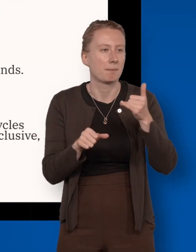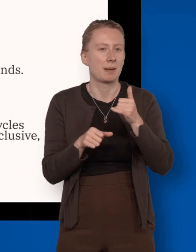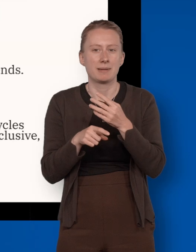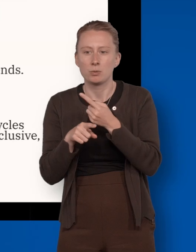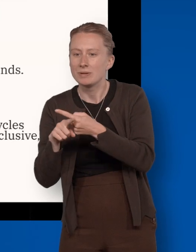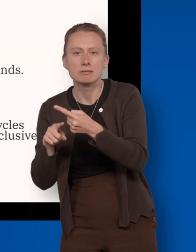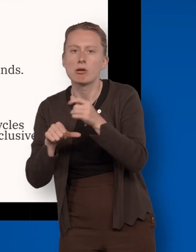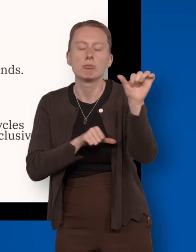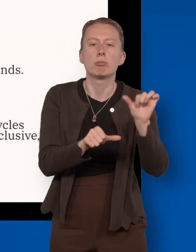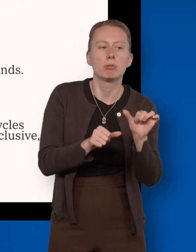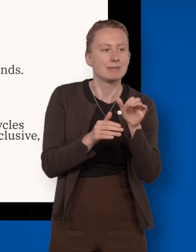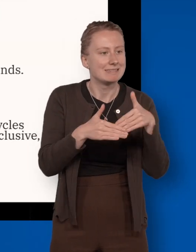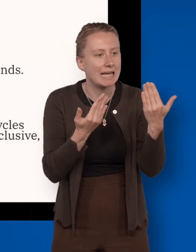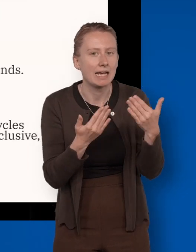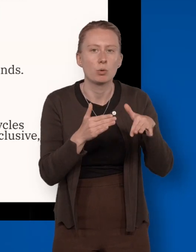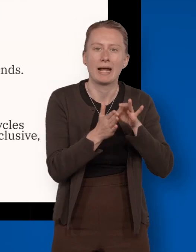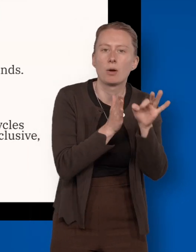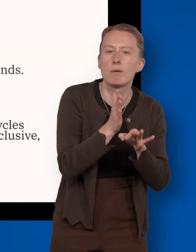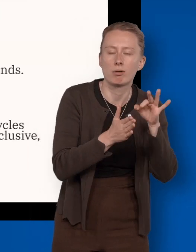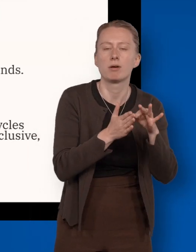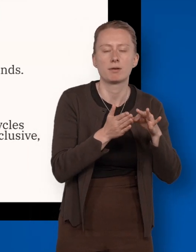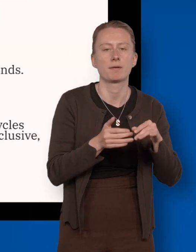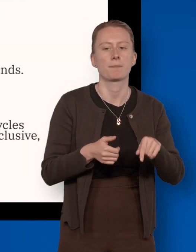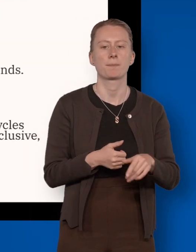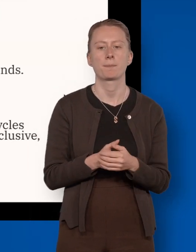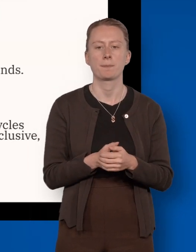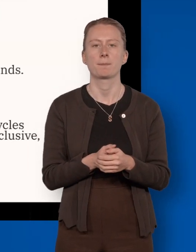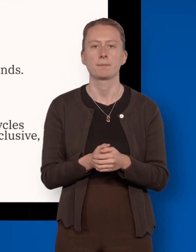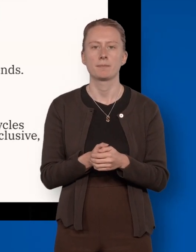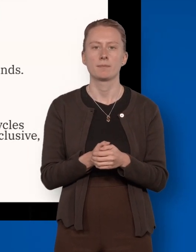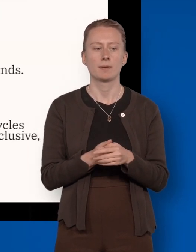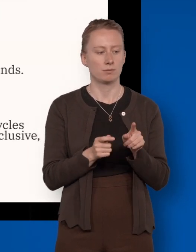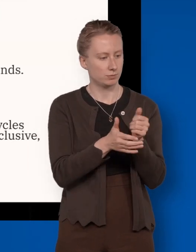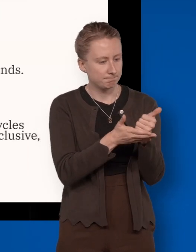potentially, and we can sort of have a continuing process of